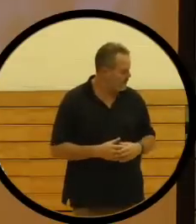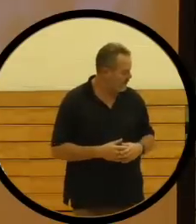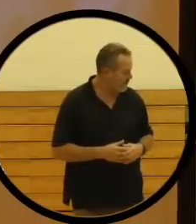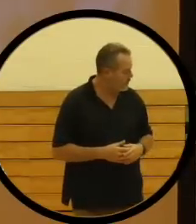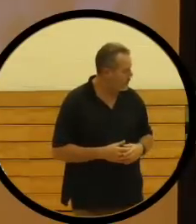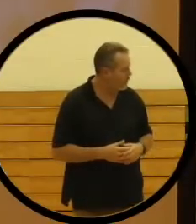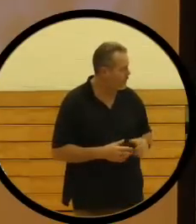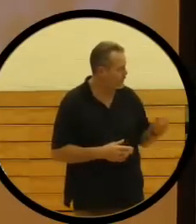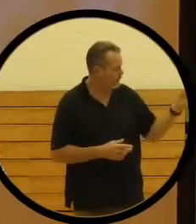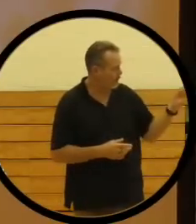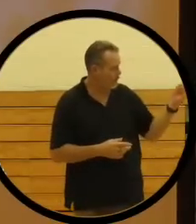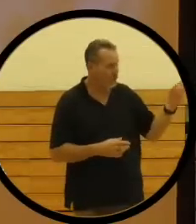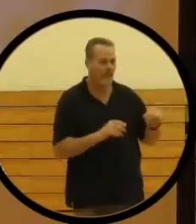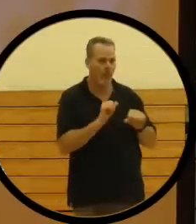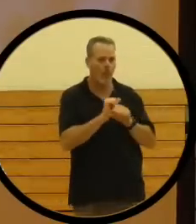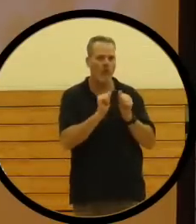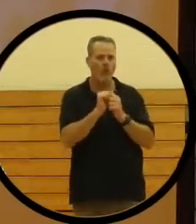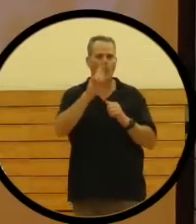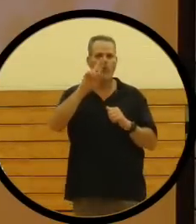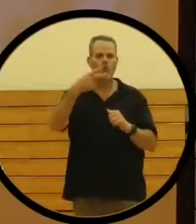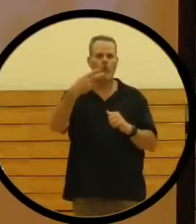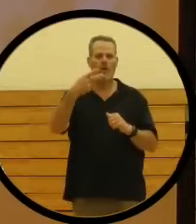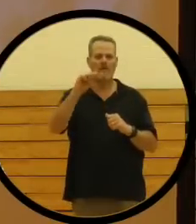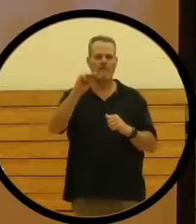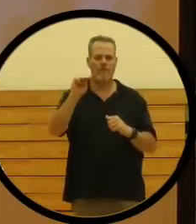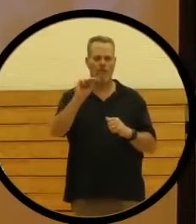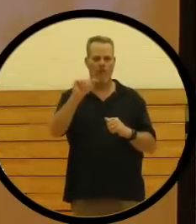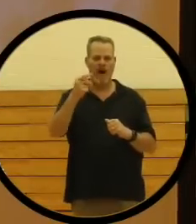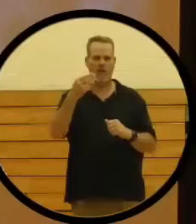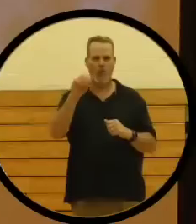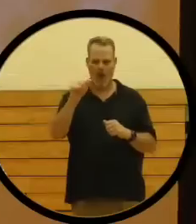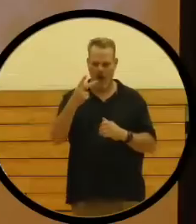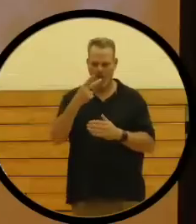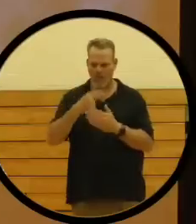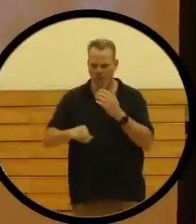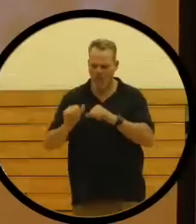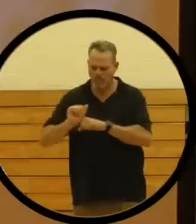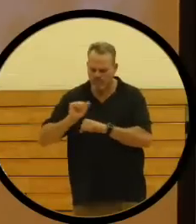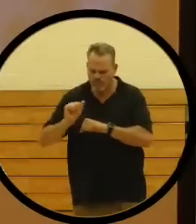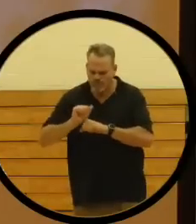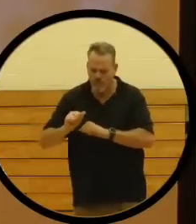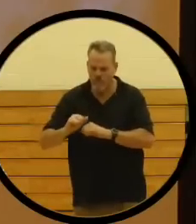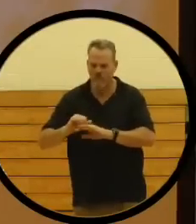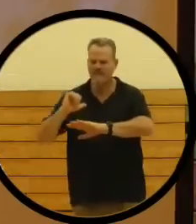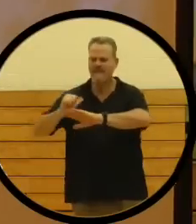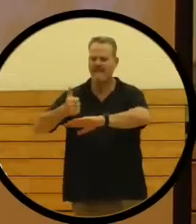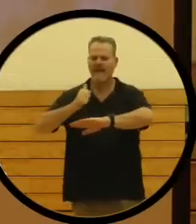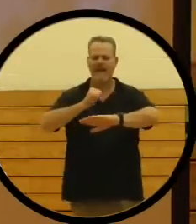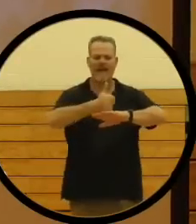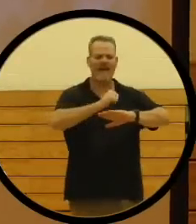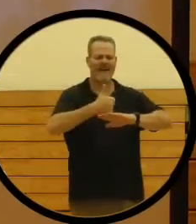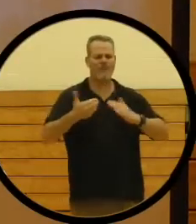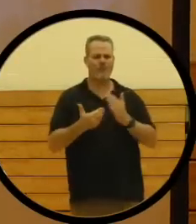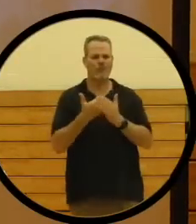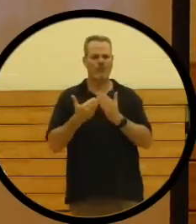another scientist from UH Manoa, and they put out a whole bunch of extra seismometers. So you saw